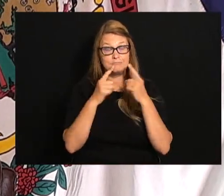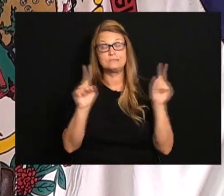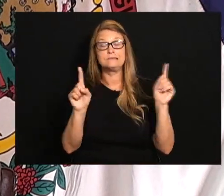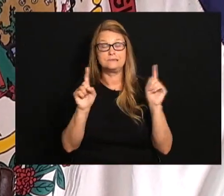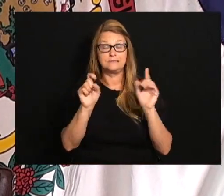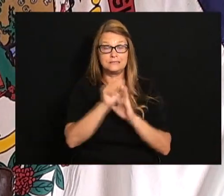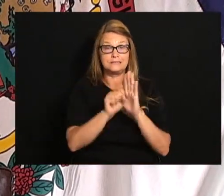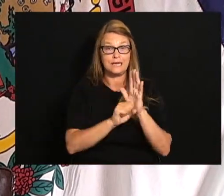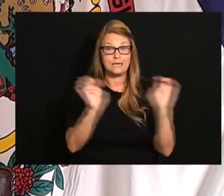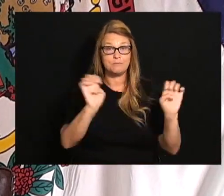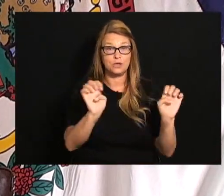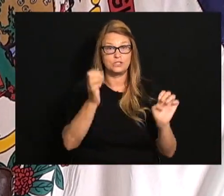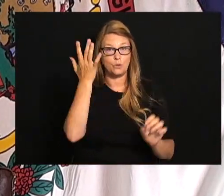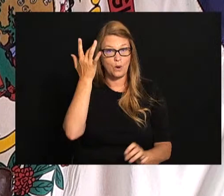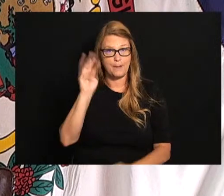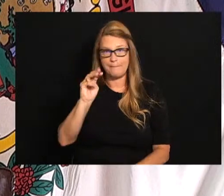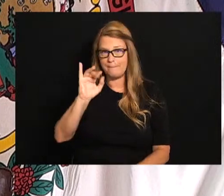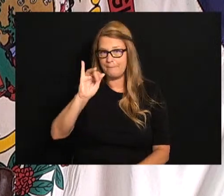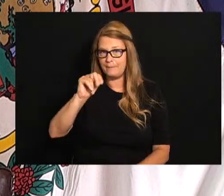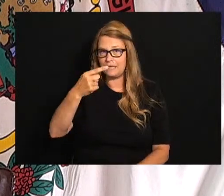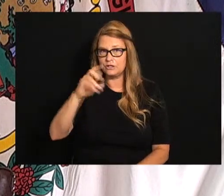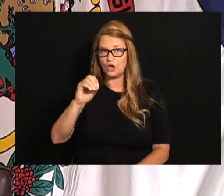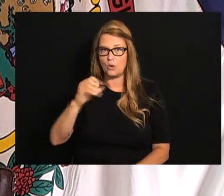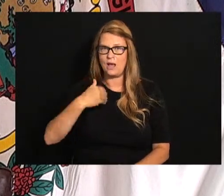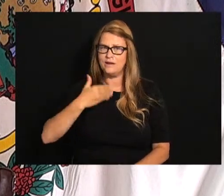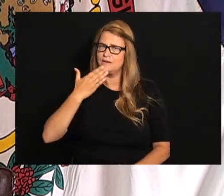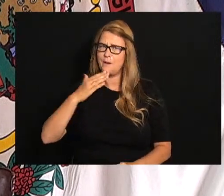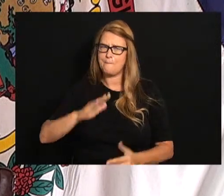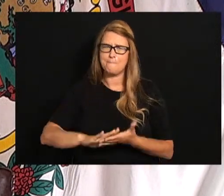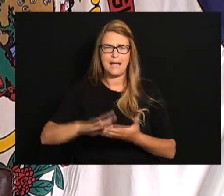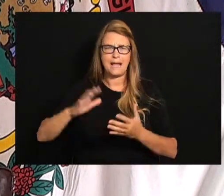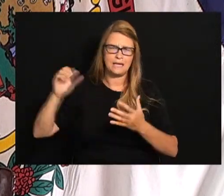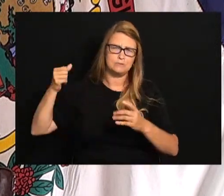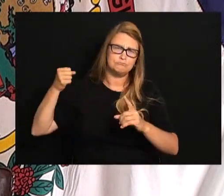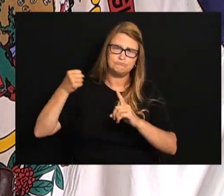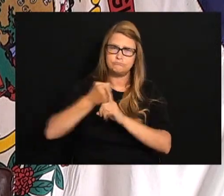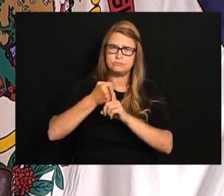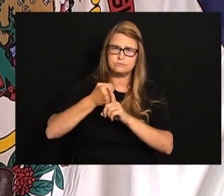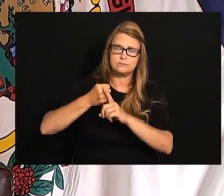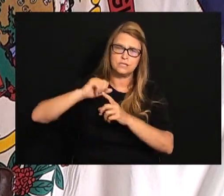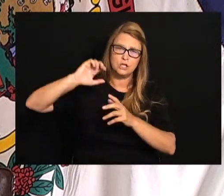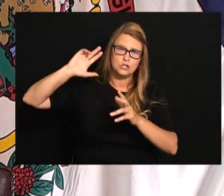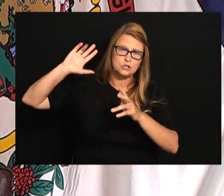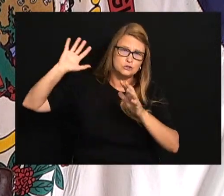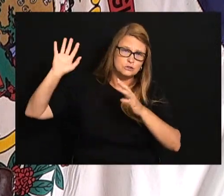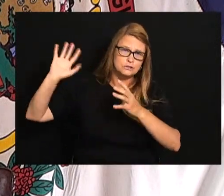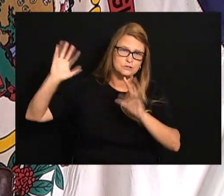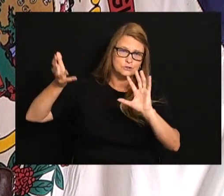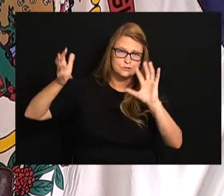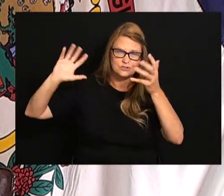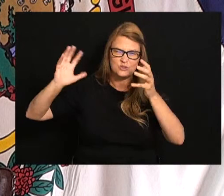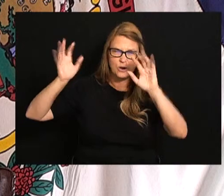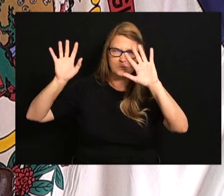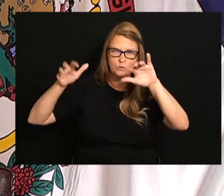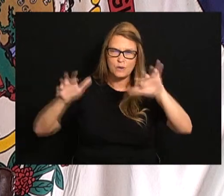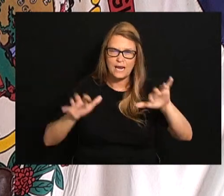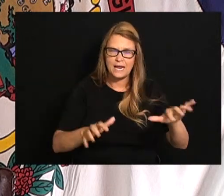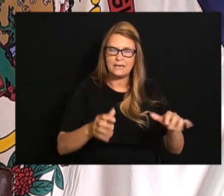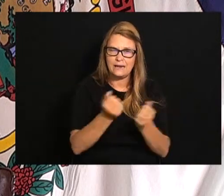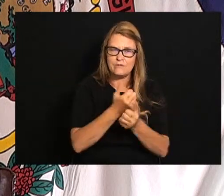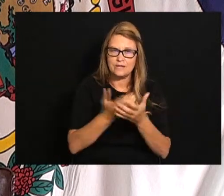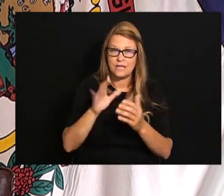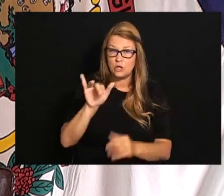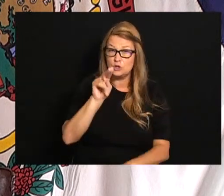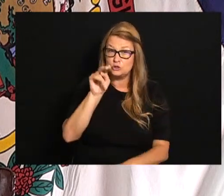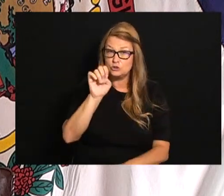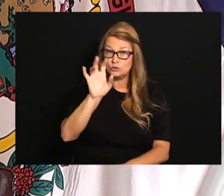due to severe weather that occurred down there on Friday, June the 17th. You know, the